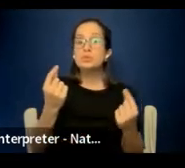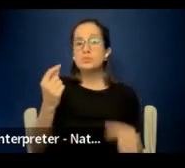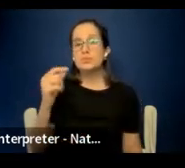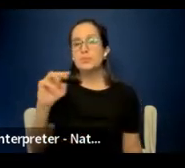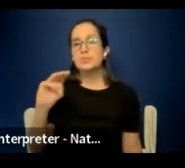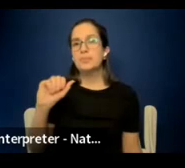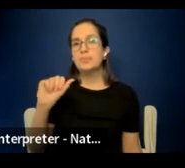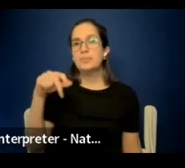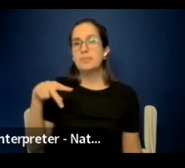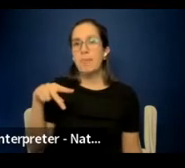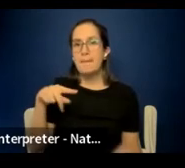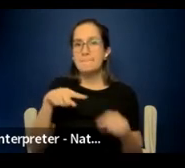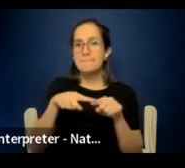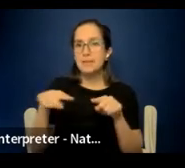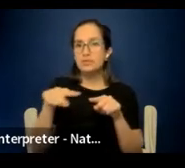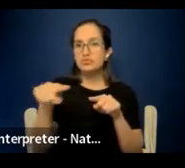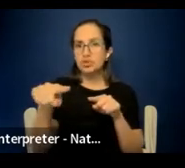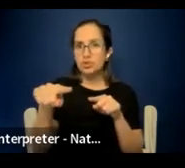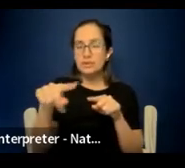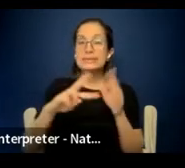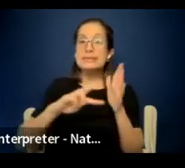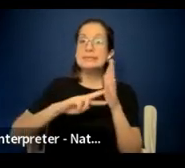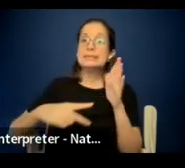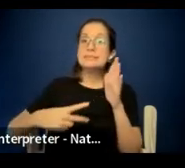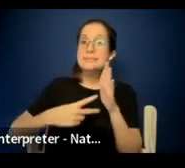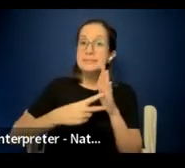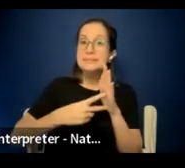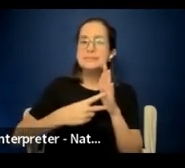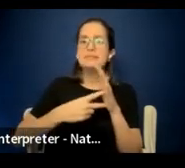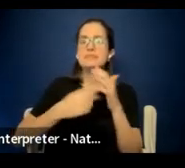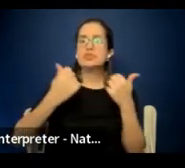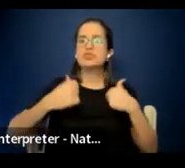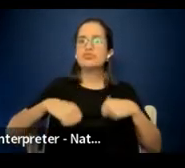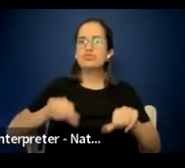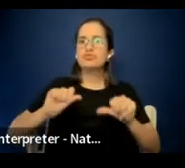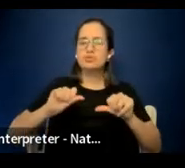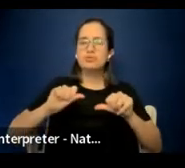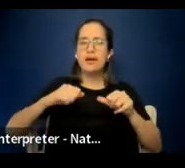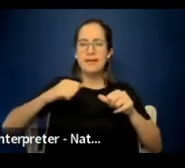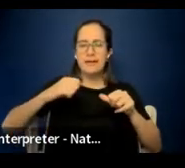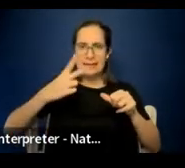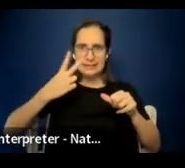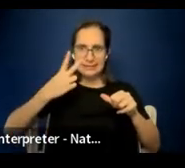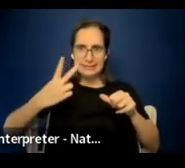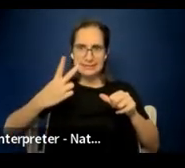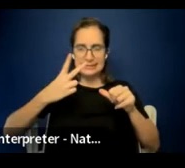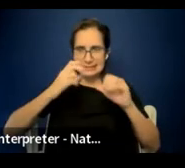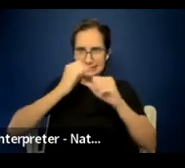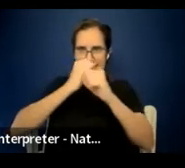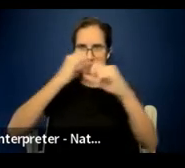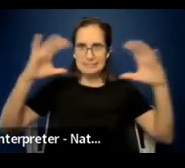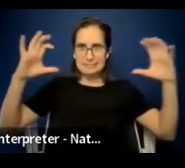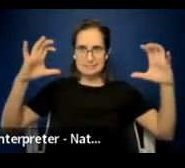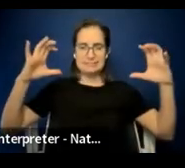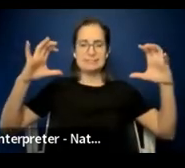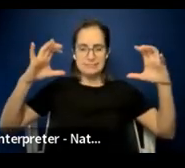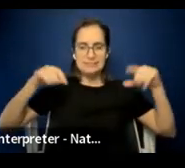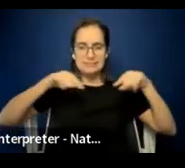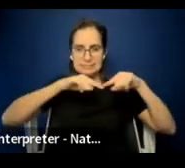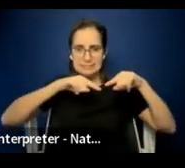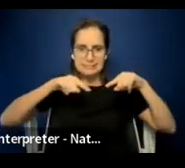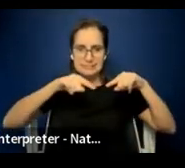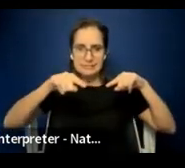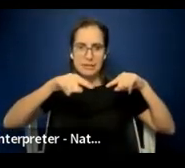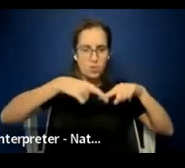breaking it up into its smallest pieces so you can really get a sense of the volunteer's